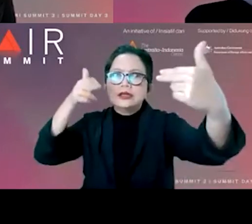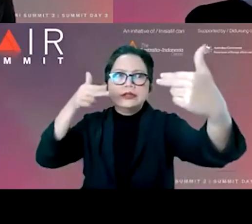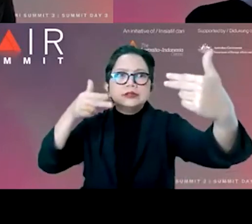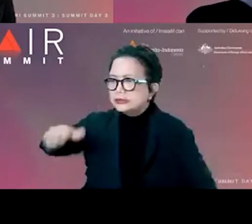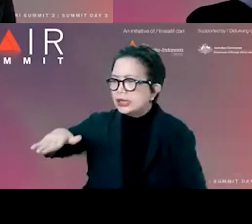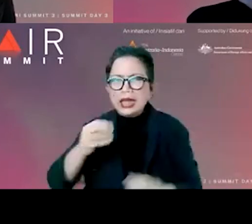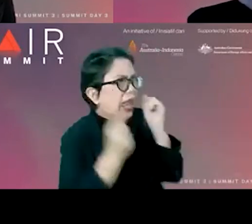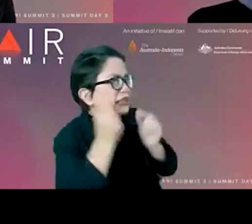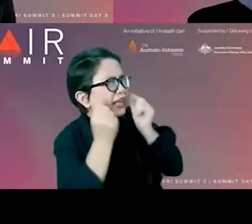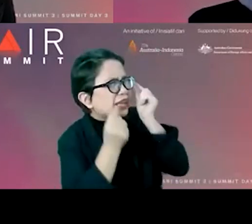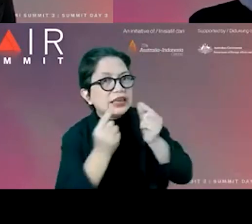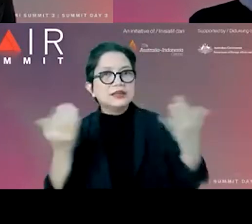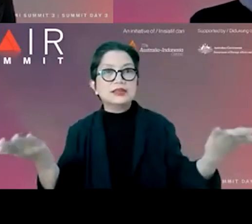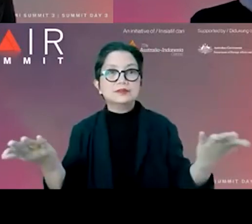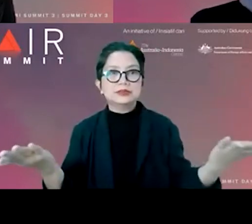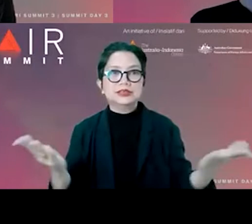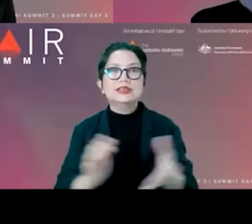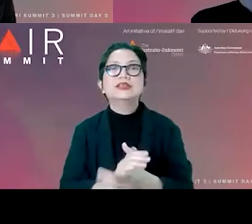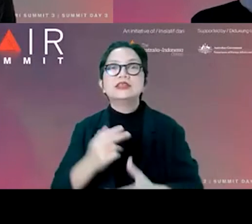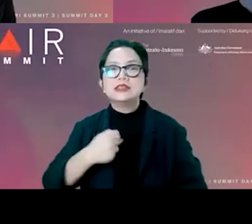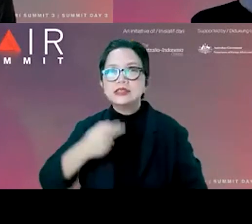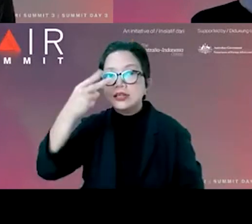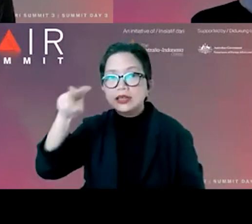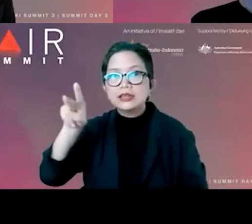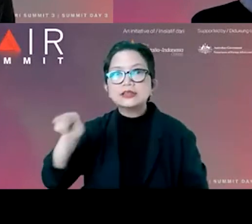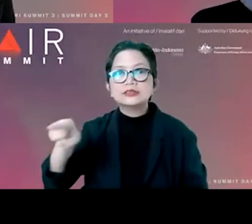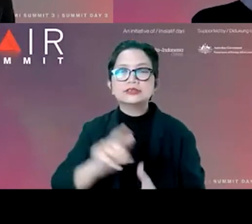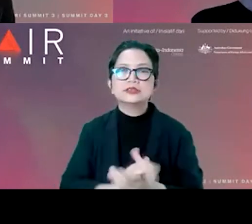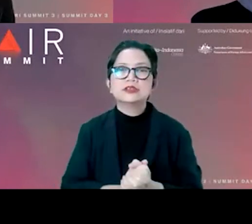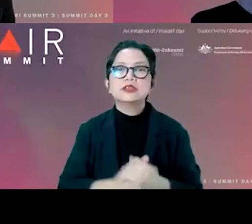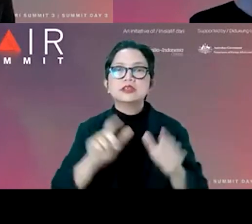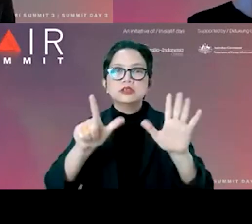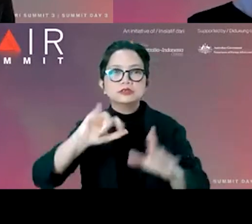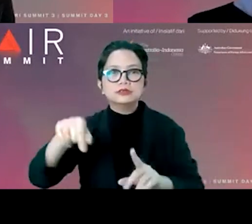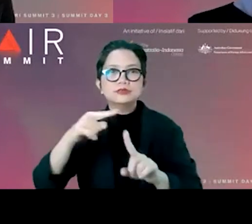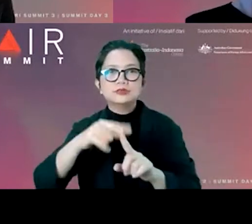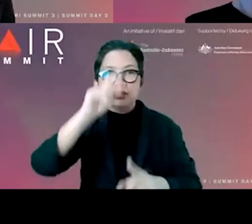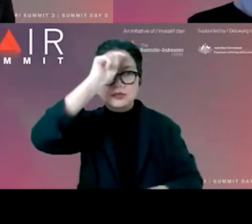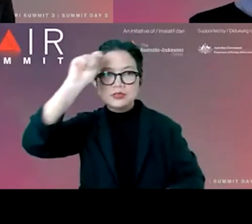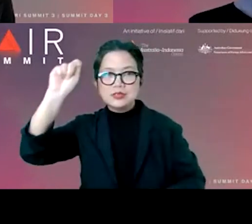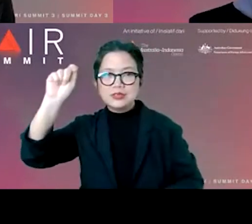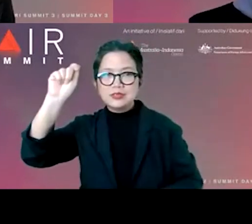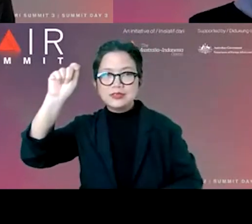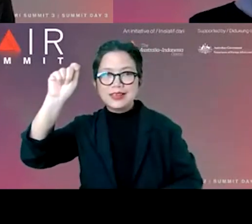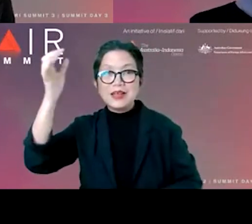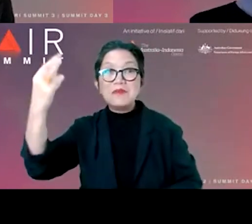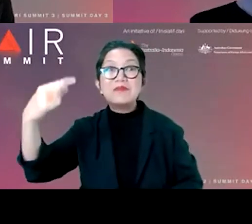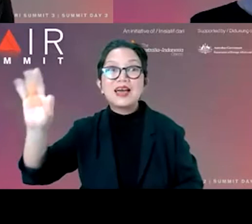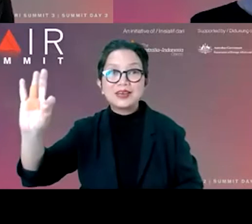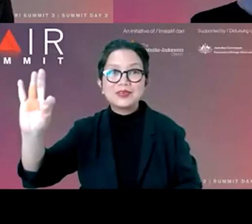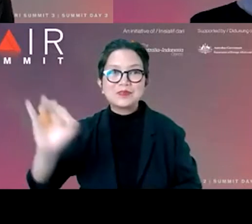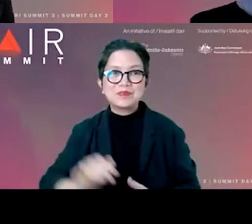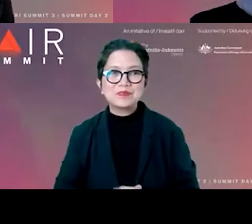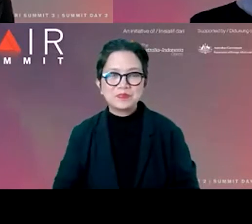that they said 7 million new graduates, about 500,000 fewer youth entered the labour force in 2020.